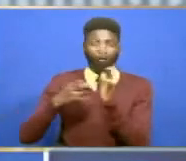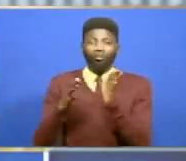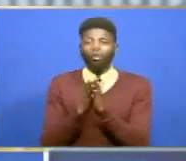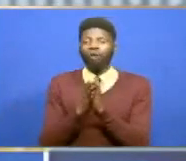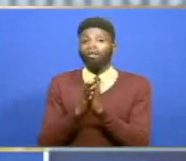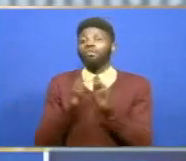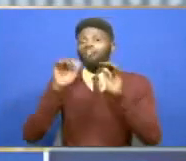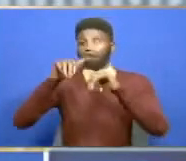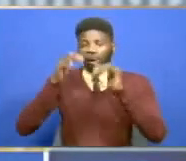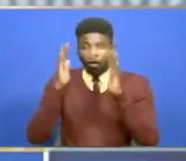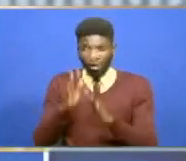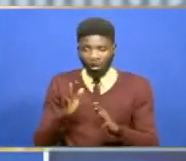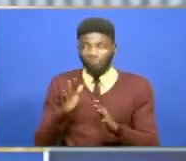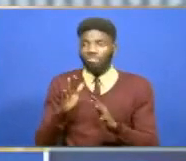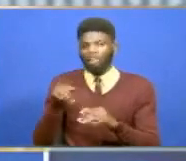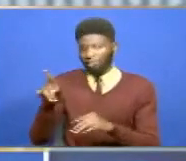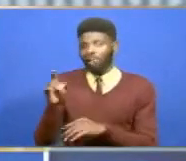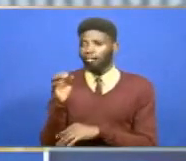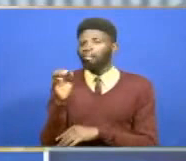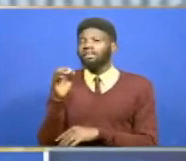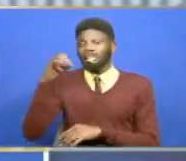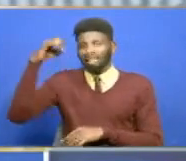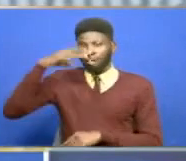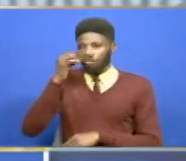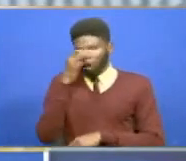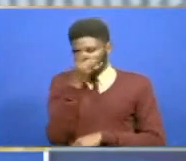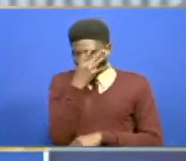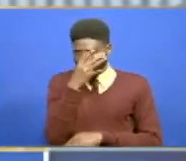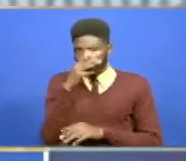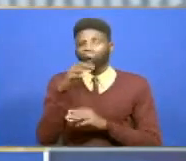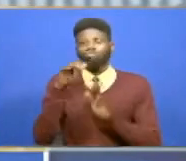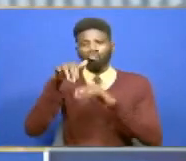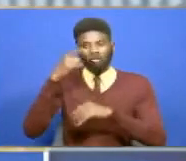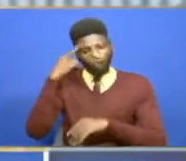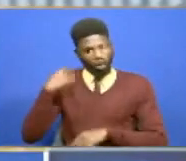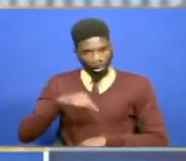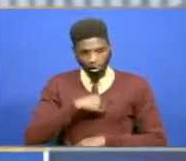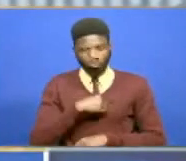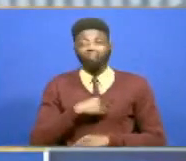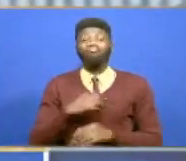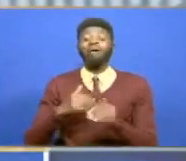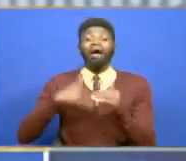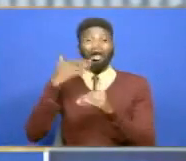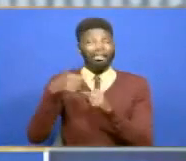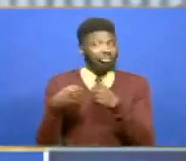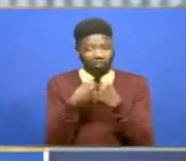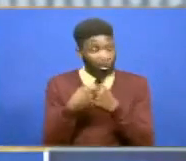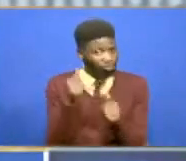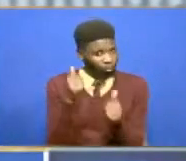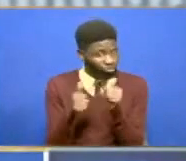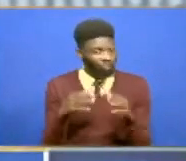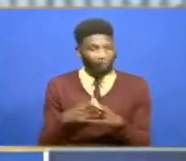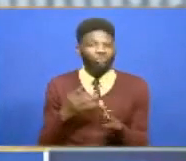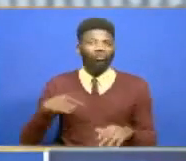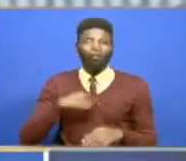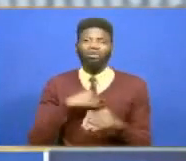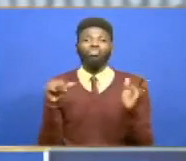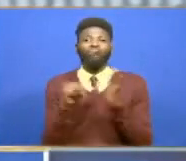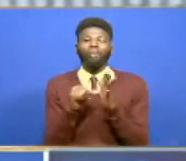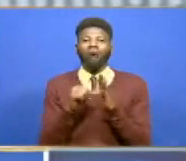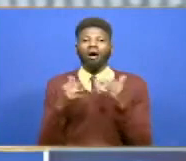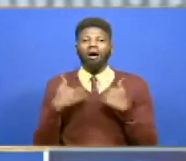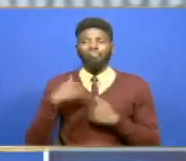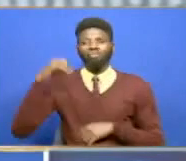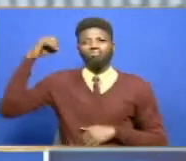us. The next biggest challenge that we have is that we have a problem of power